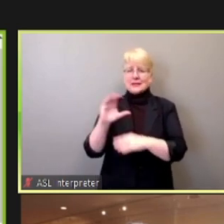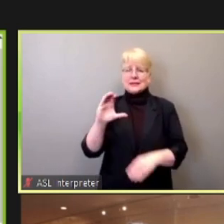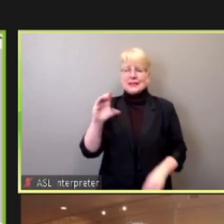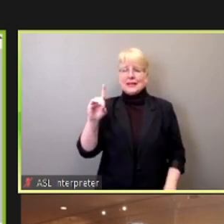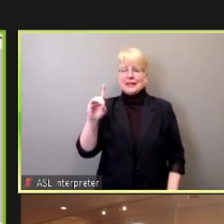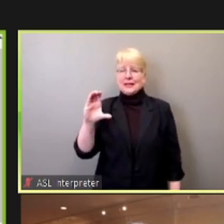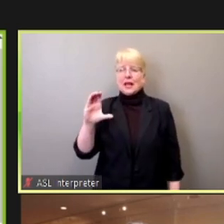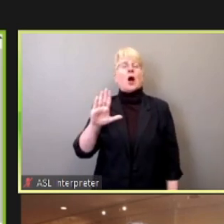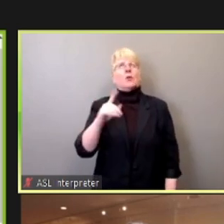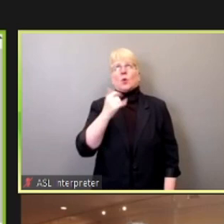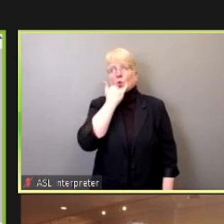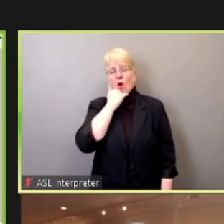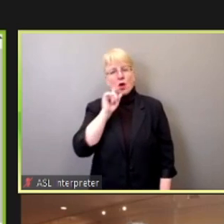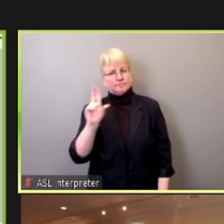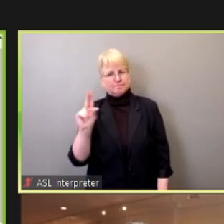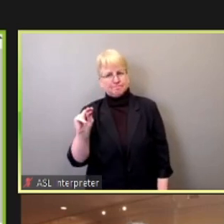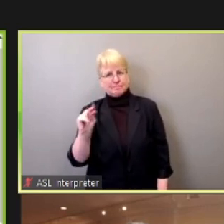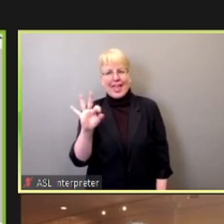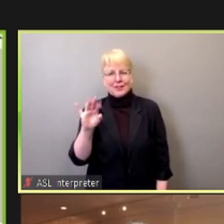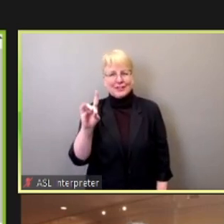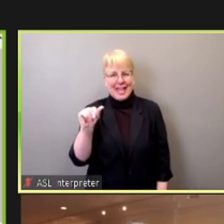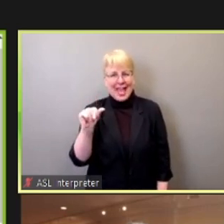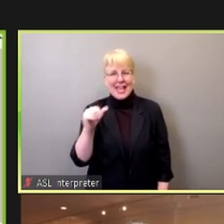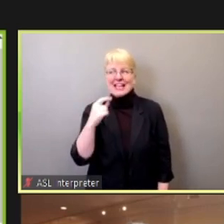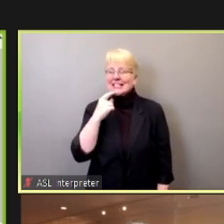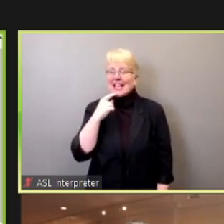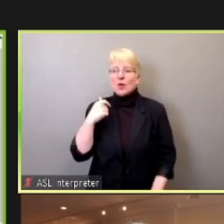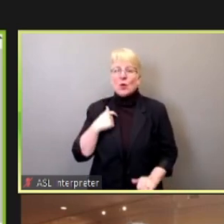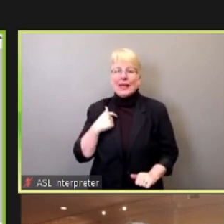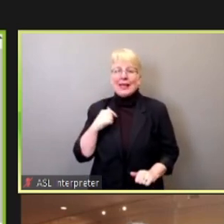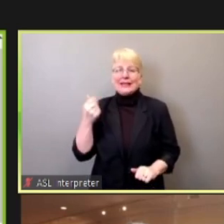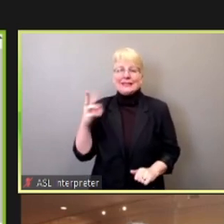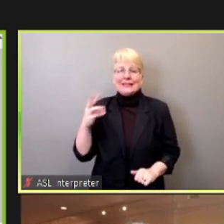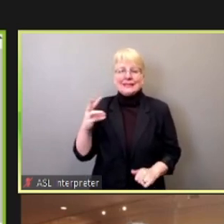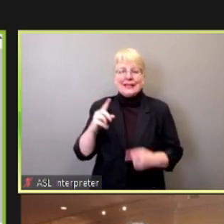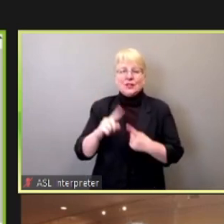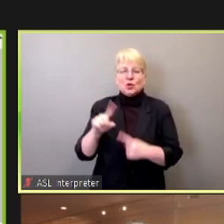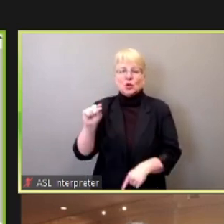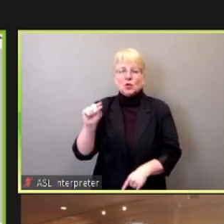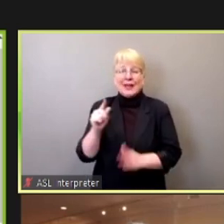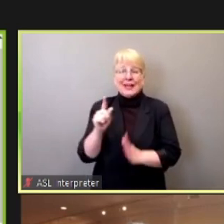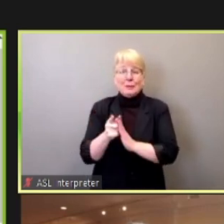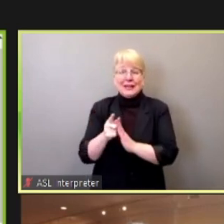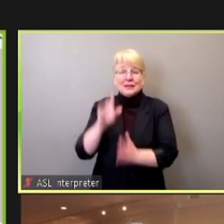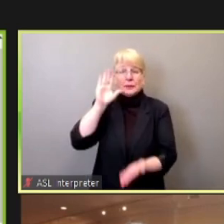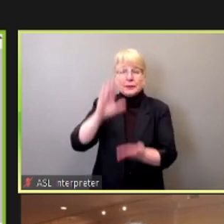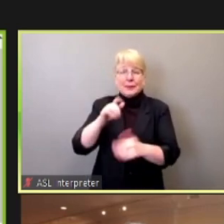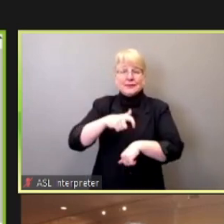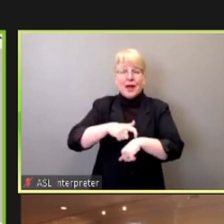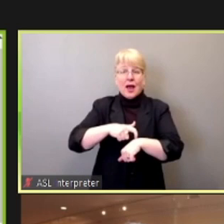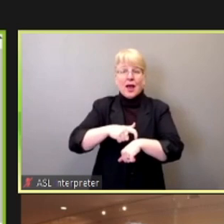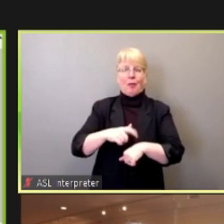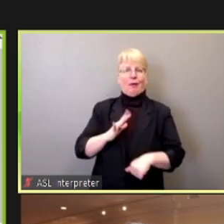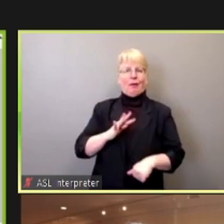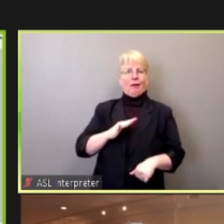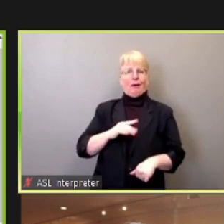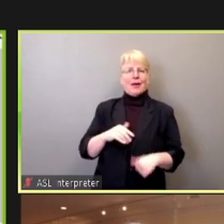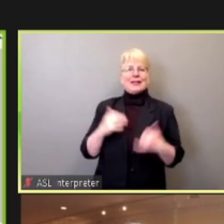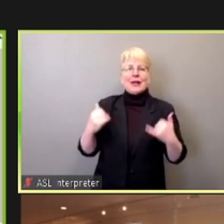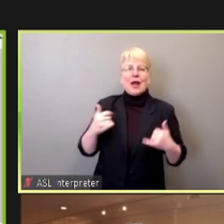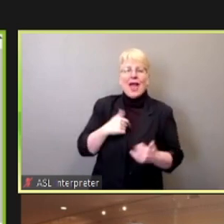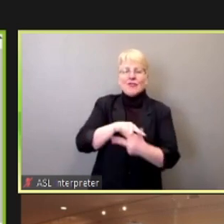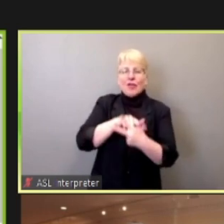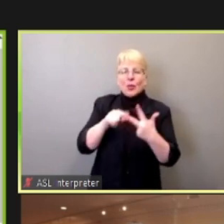FDA, I'm sorry, and said we could do it in 16 to 20 minutes. So it will take a lot less time. There are 3 options, a new